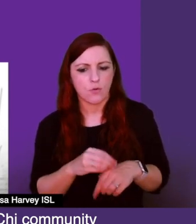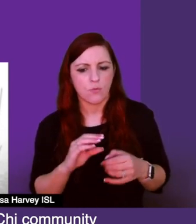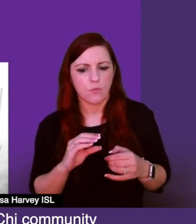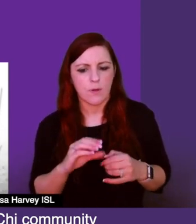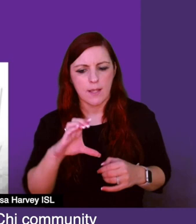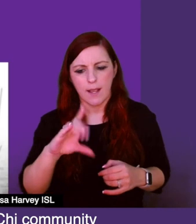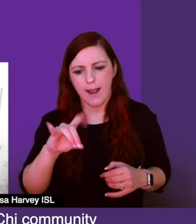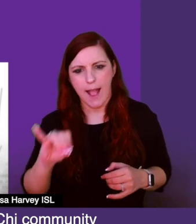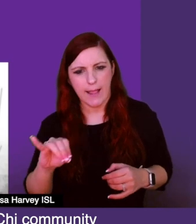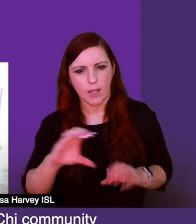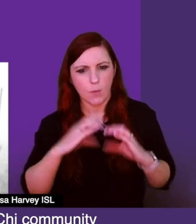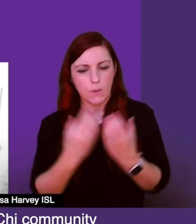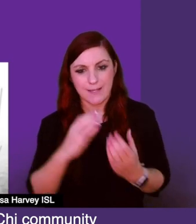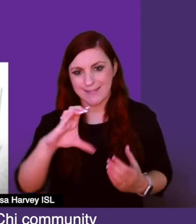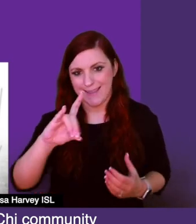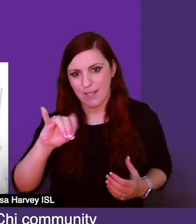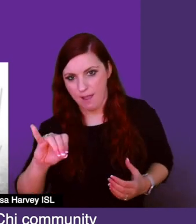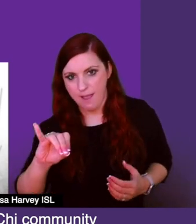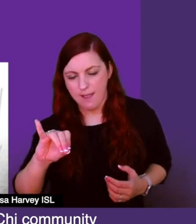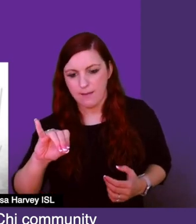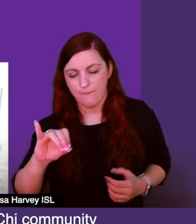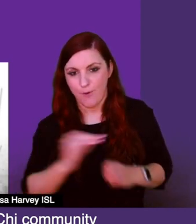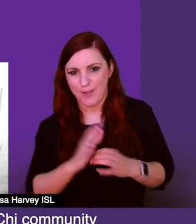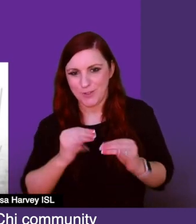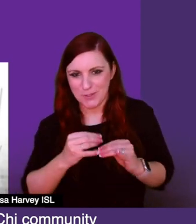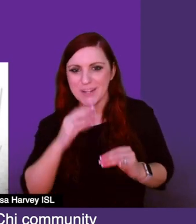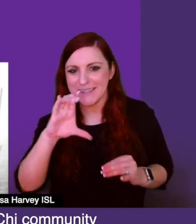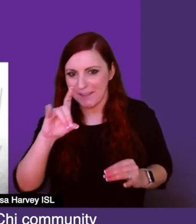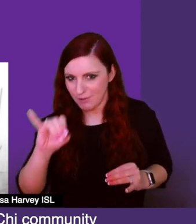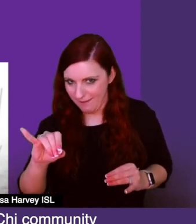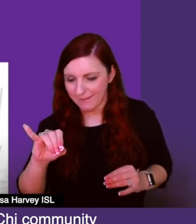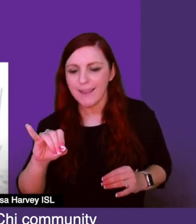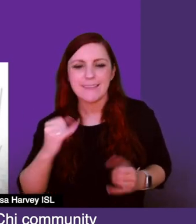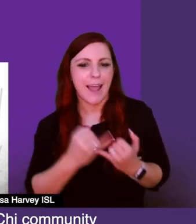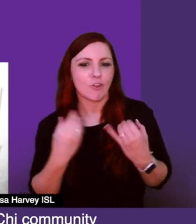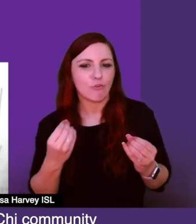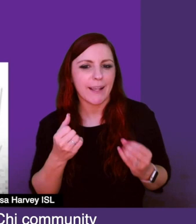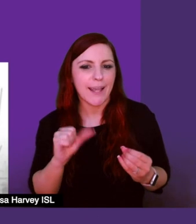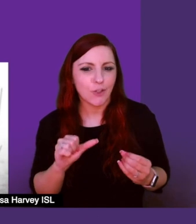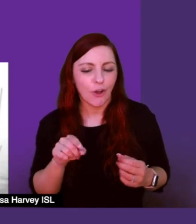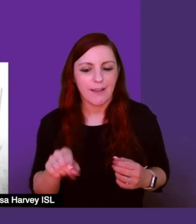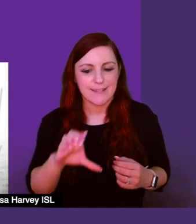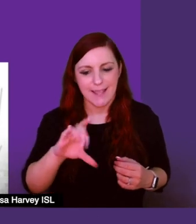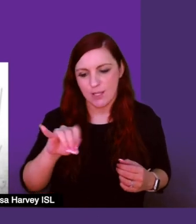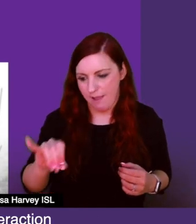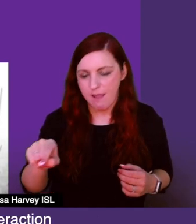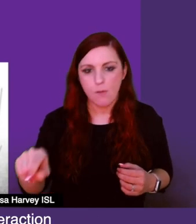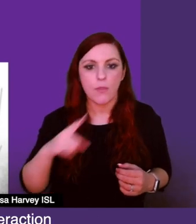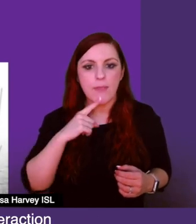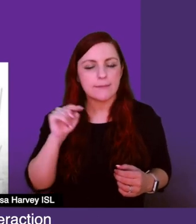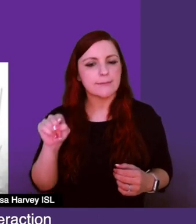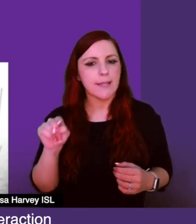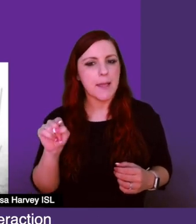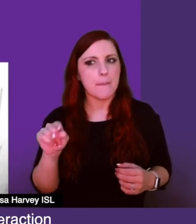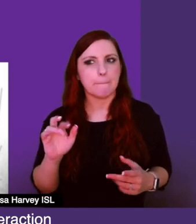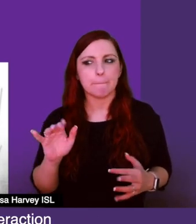the CHI community, which is CHI for the interpreter, like the Greek letter. And